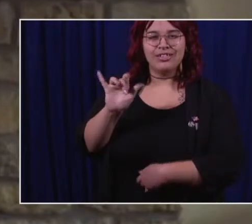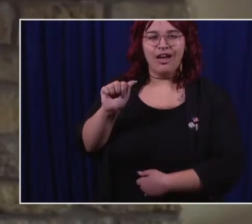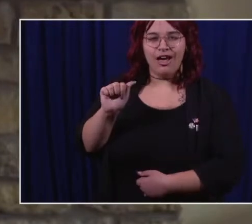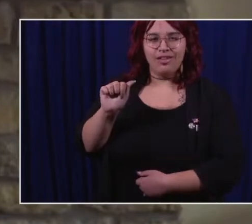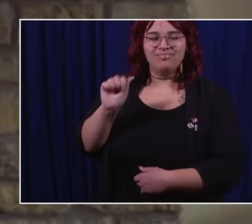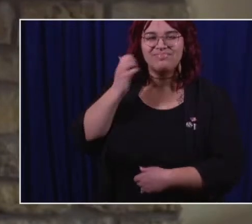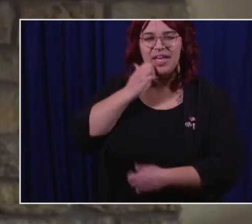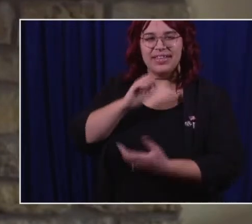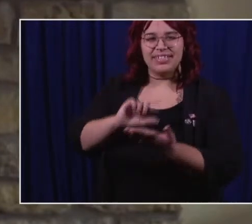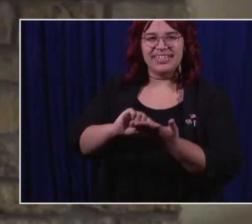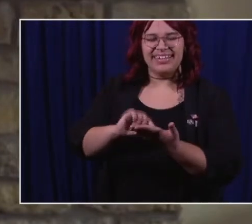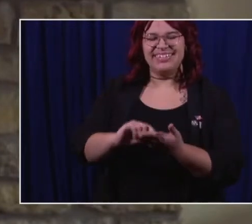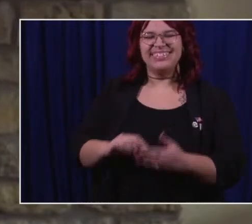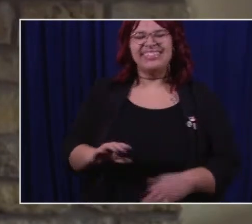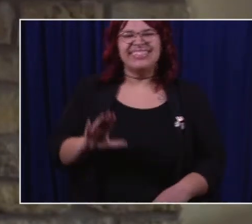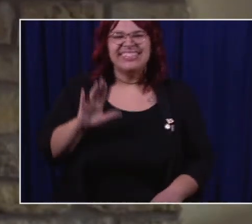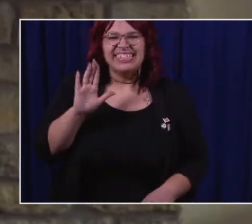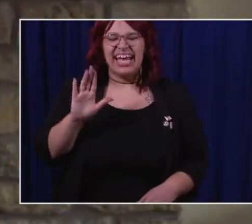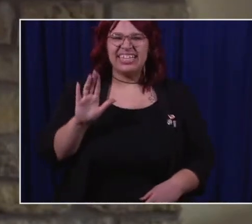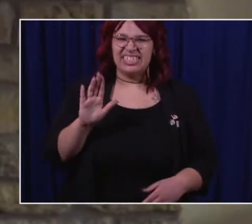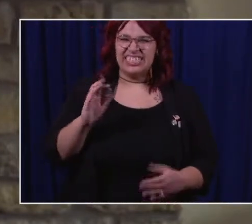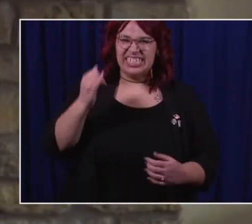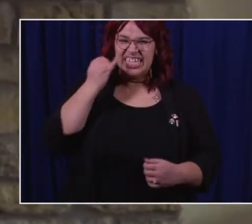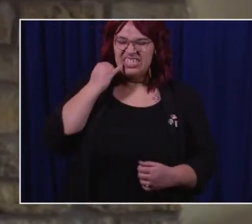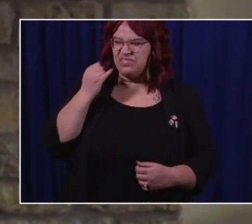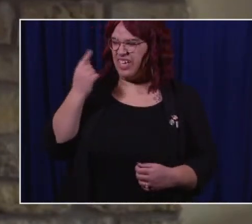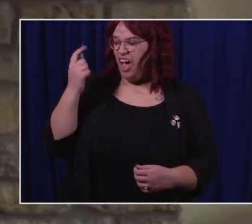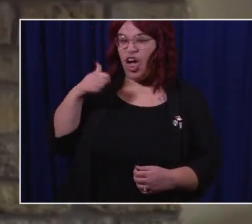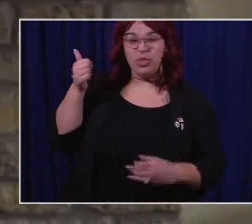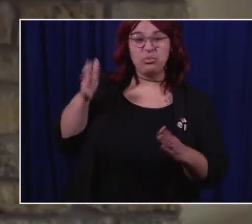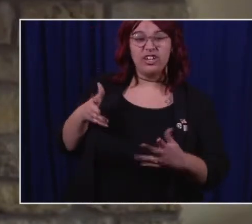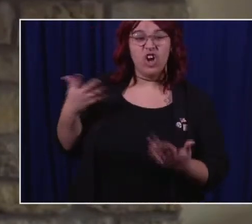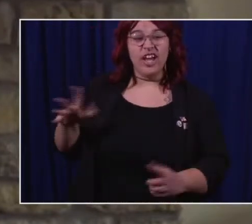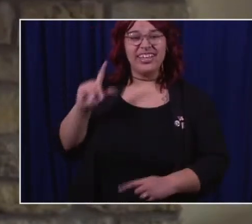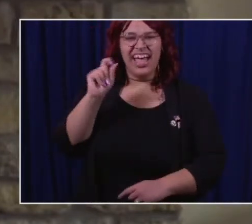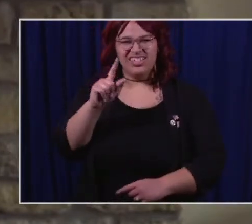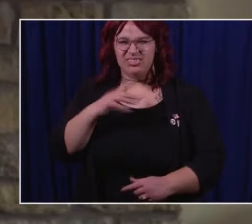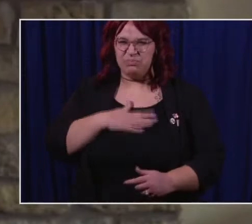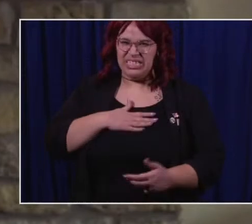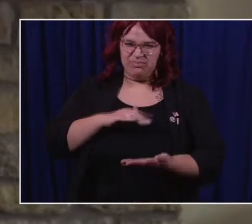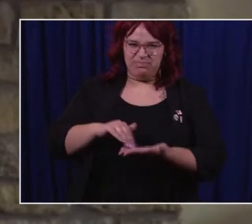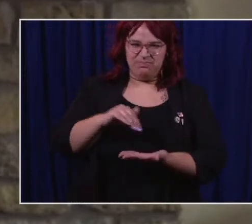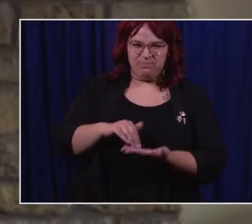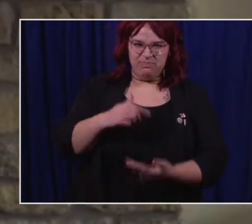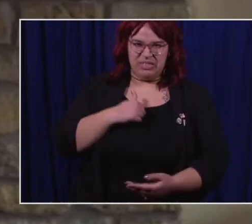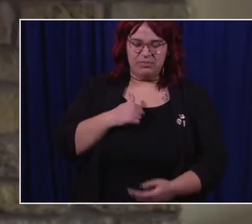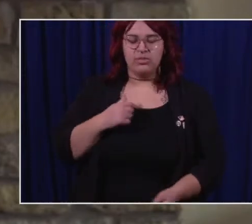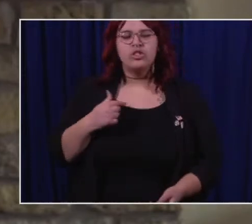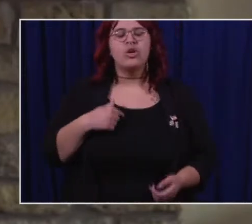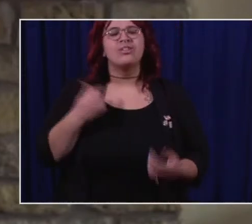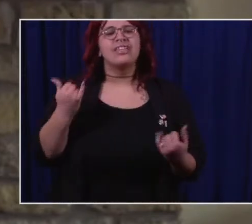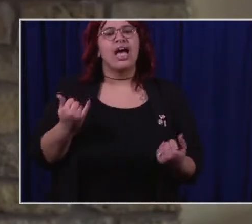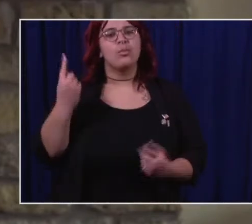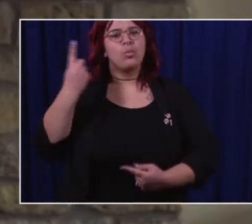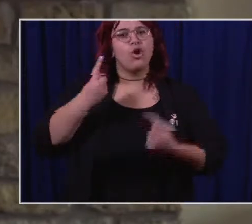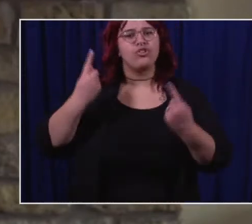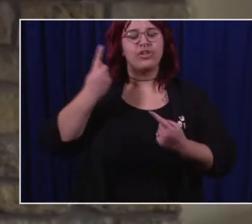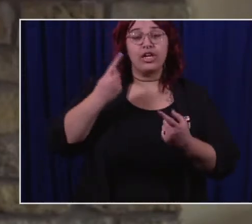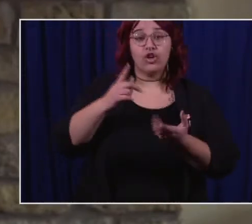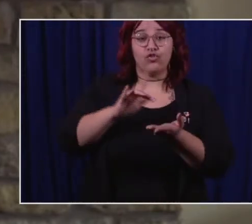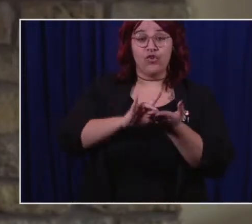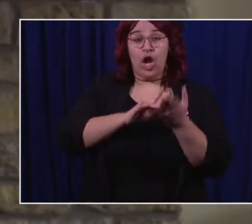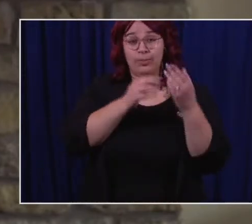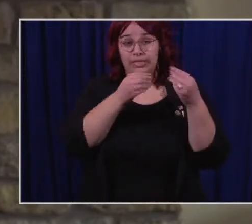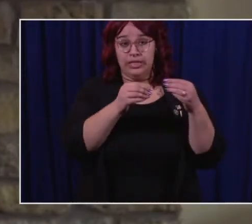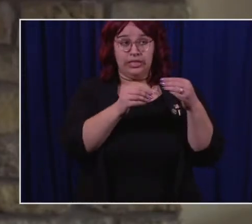Excuse me, or forgive me, I guess, if this question has already been asked previously, but do the pharmacies that are giving the vaccinations, do they have